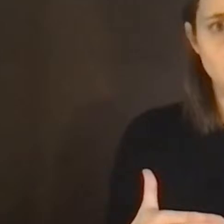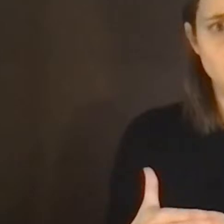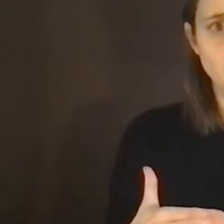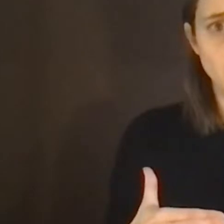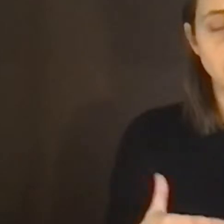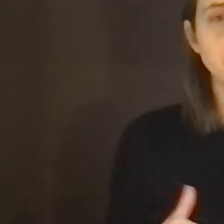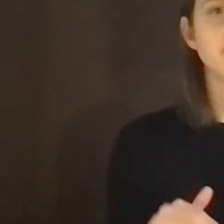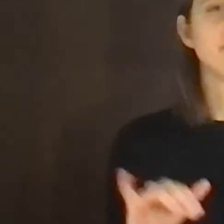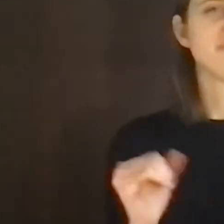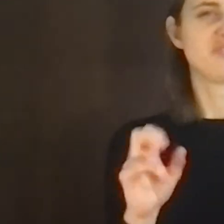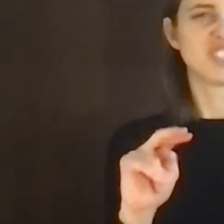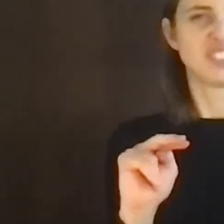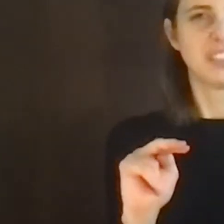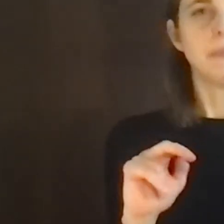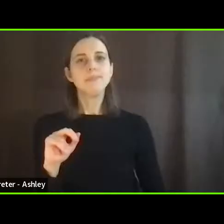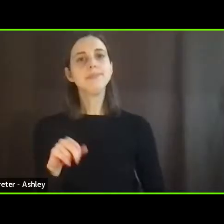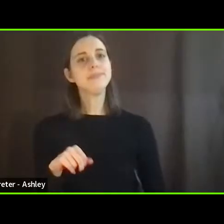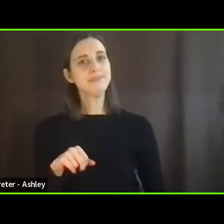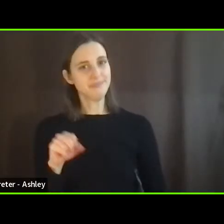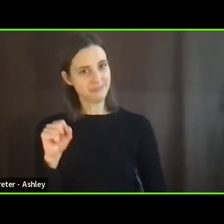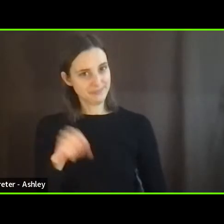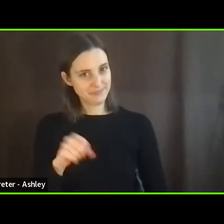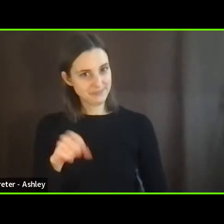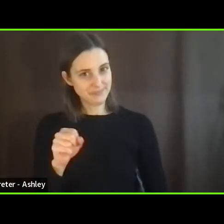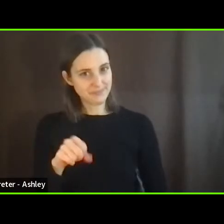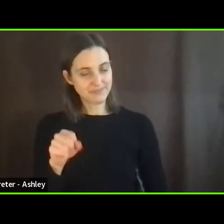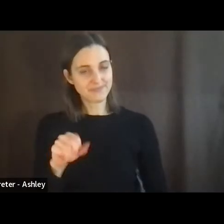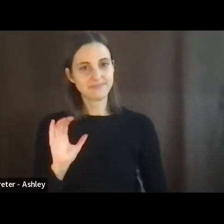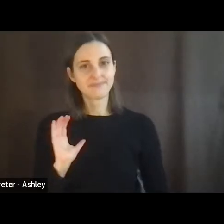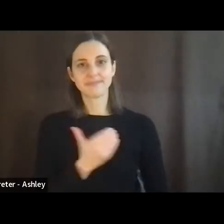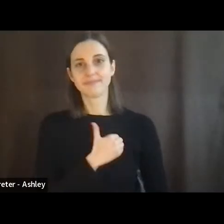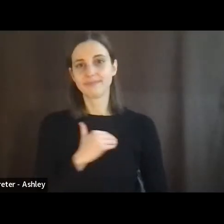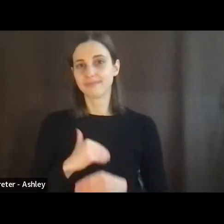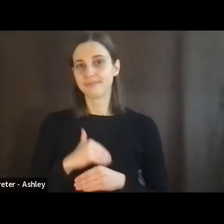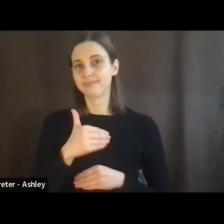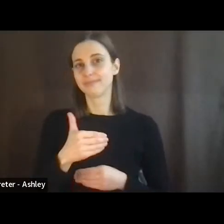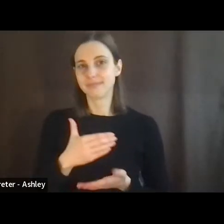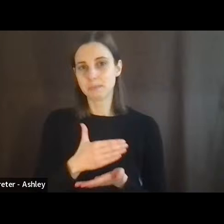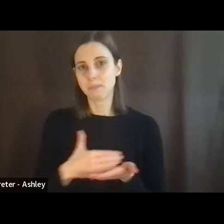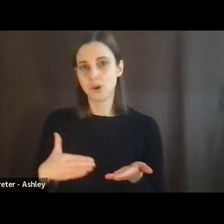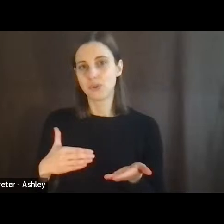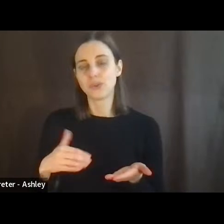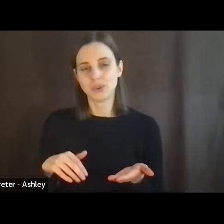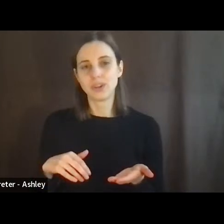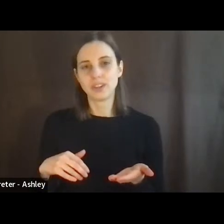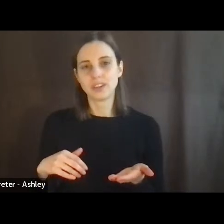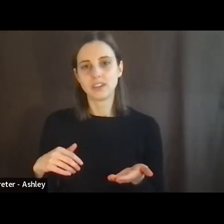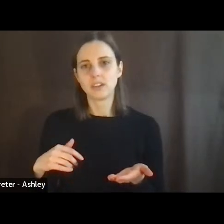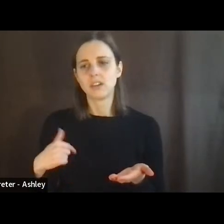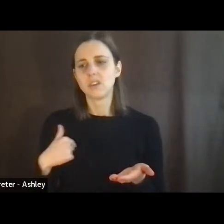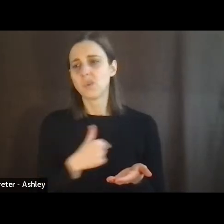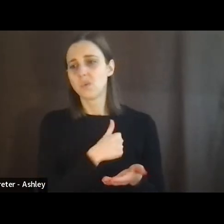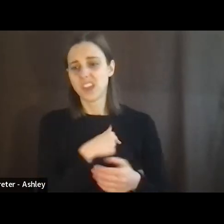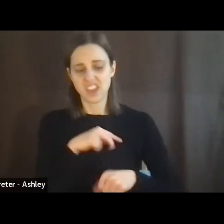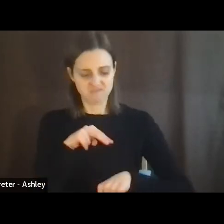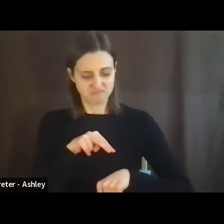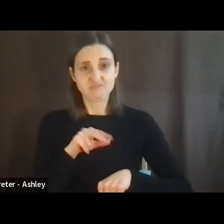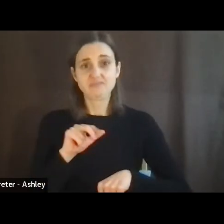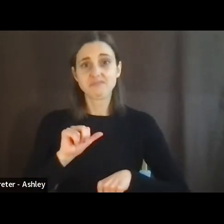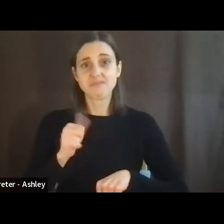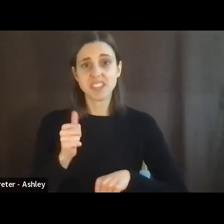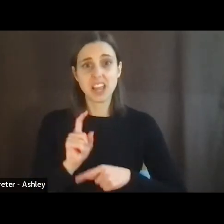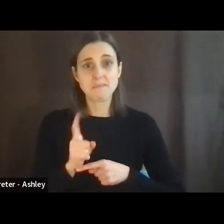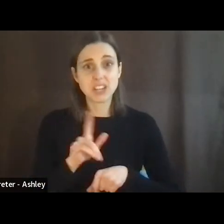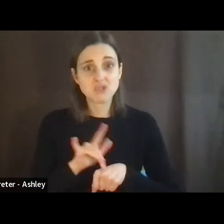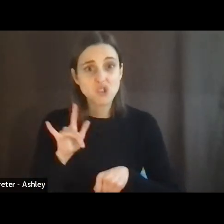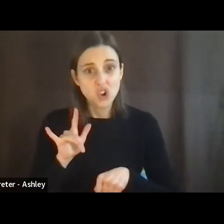absolutely. And what is actually on our next piece, we're about 10 minutes ahead of schedule, but what we'll do is we'll shift.